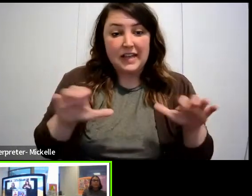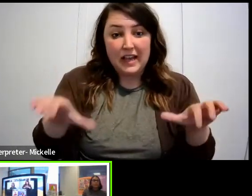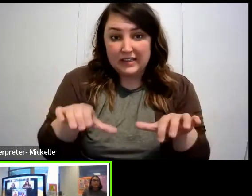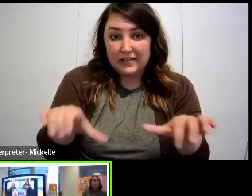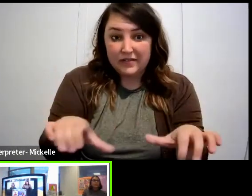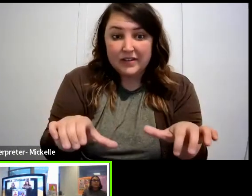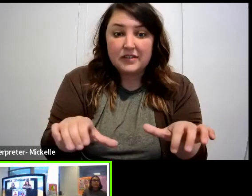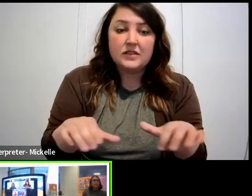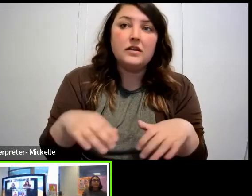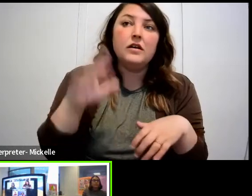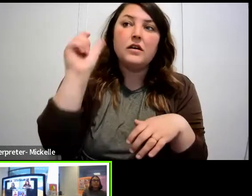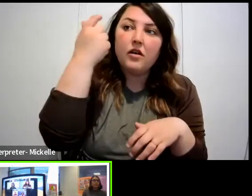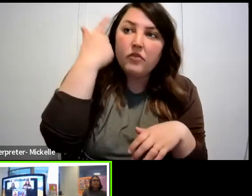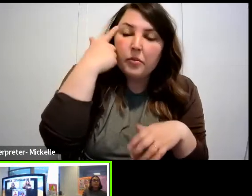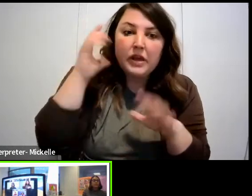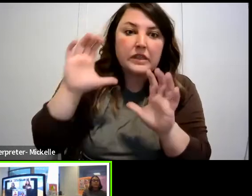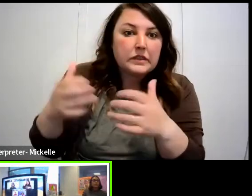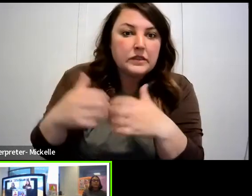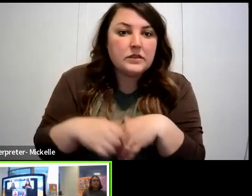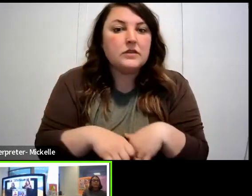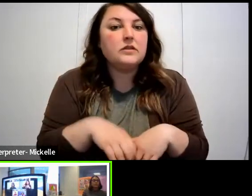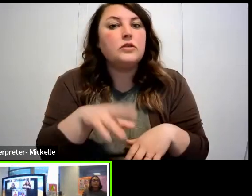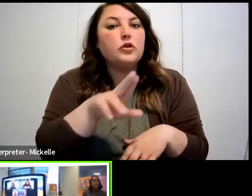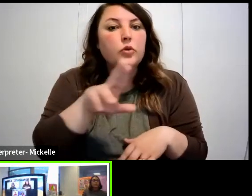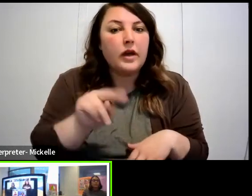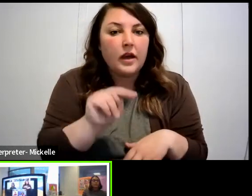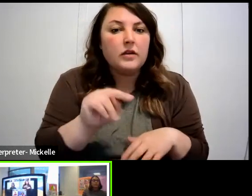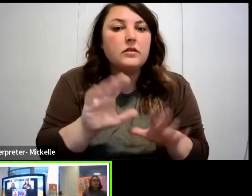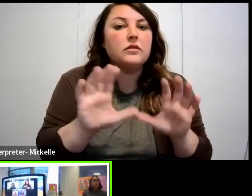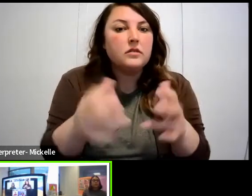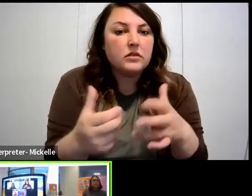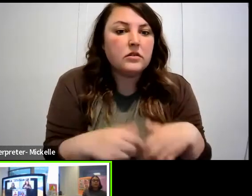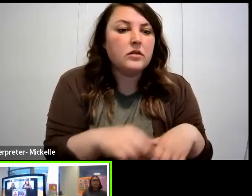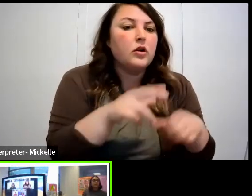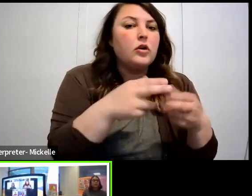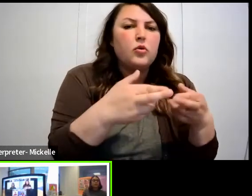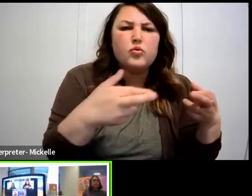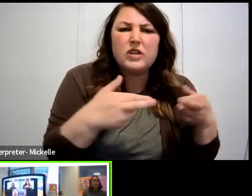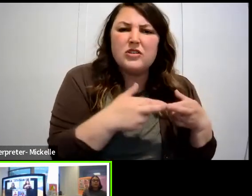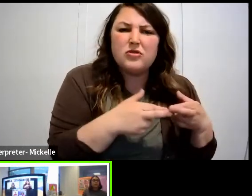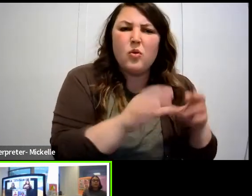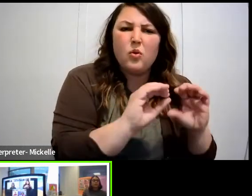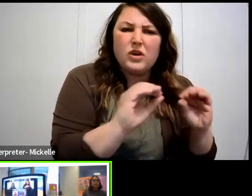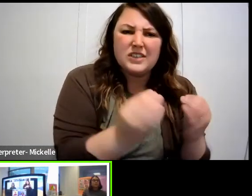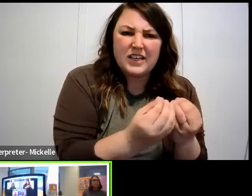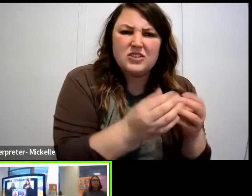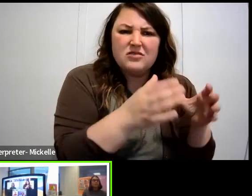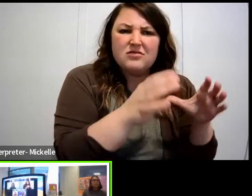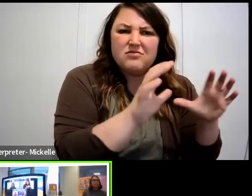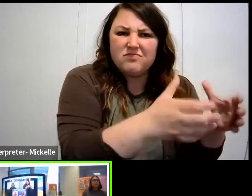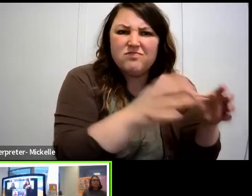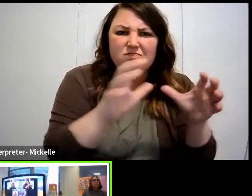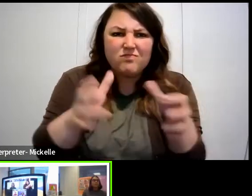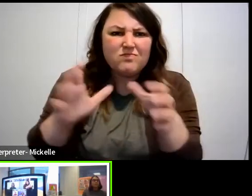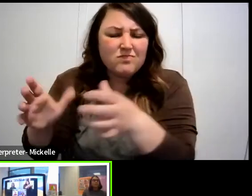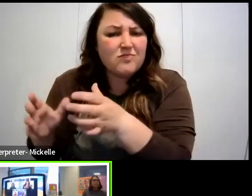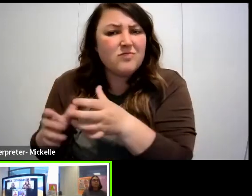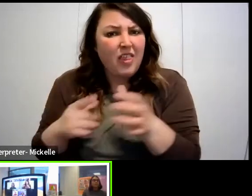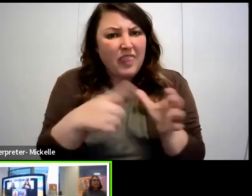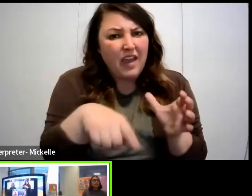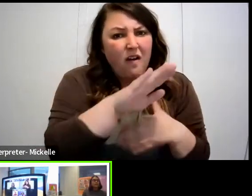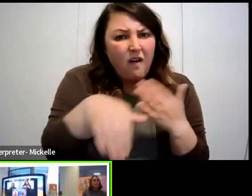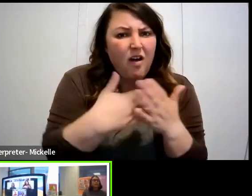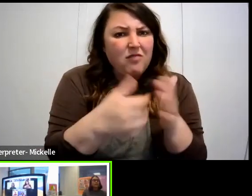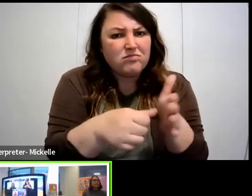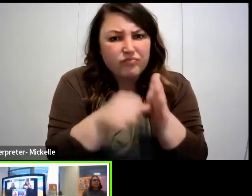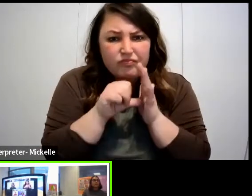the United Nations, regional organizations have highlighted women's leadership in conflict